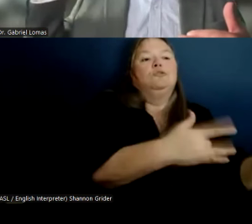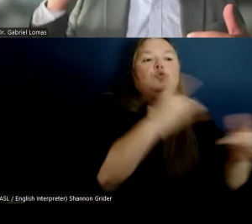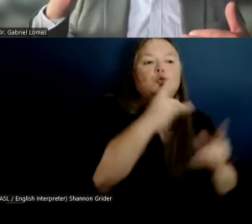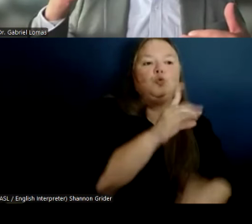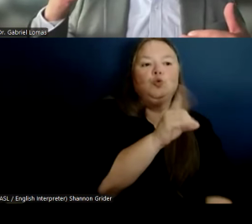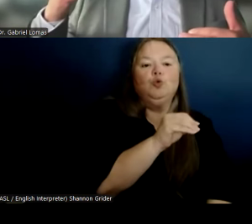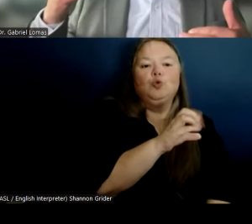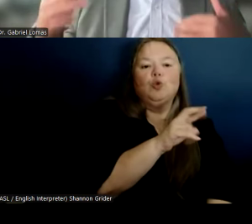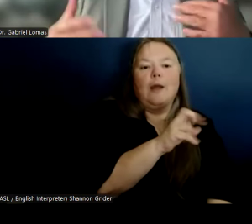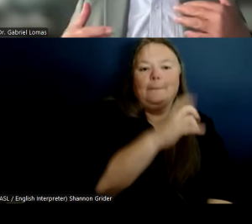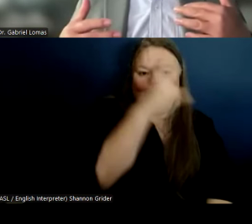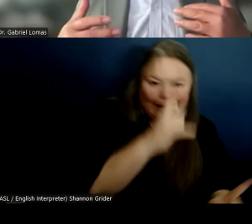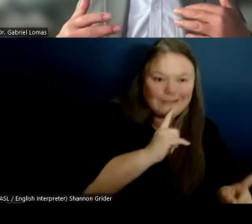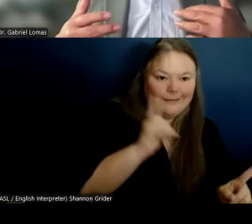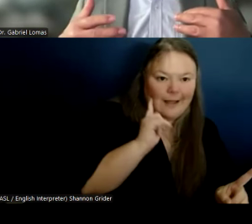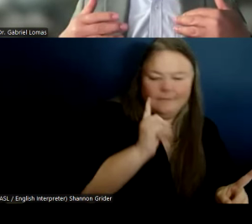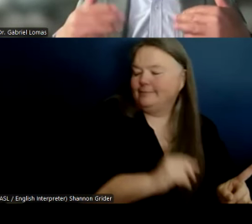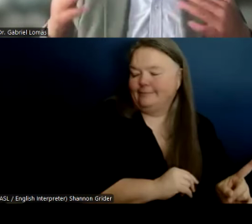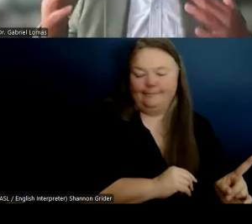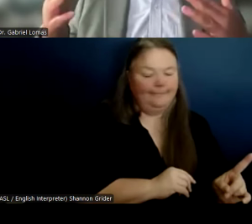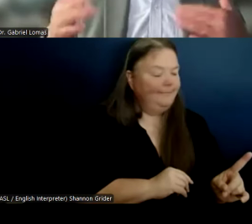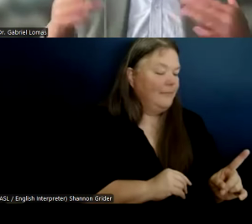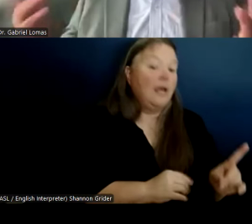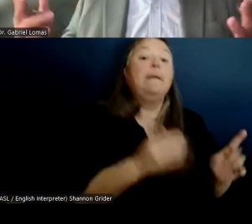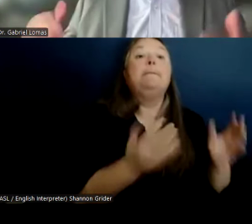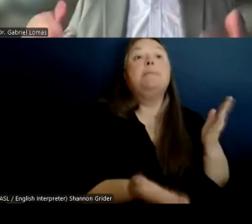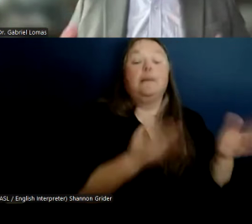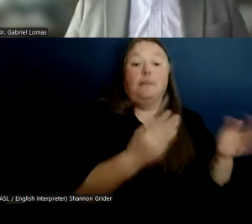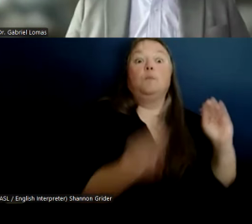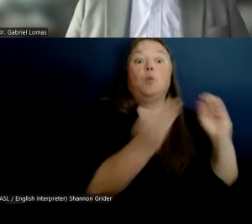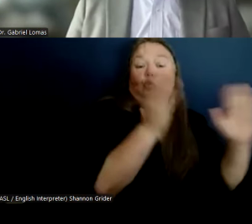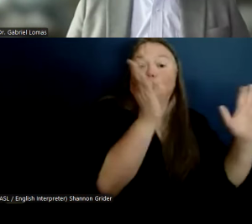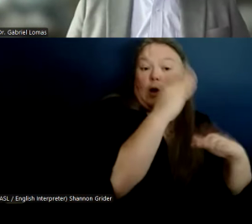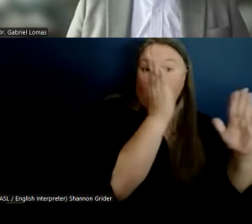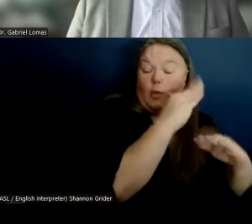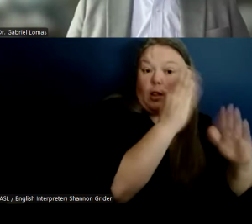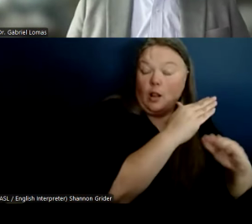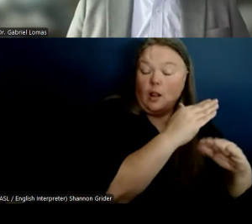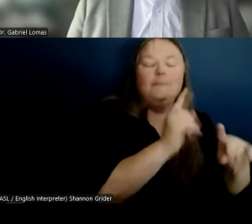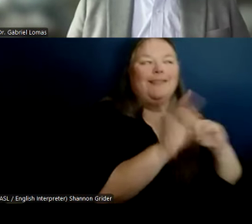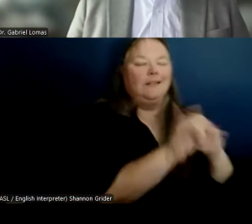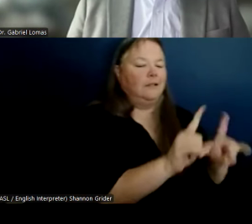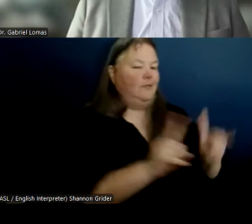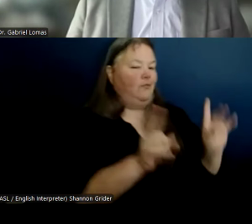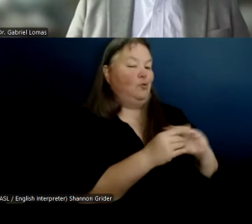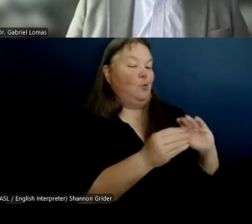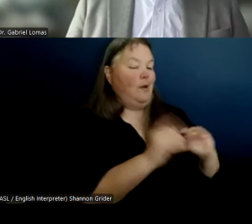they're deaf. They may get in more trouble, and that's really another issue that we'll be talking about later on